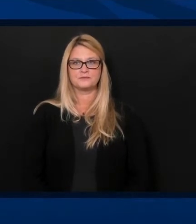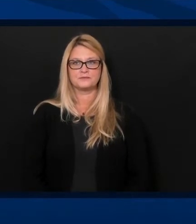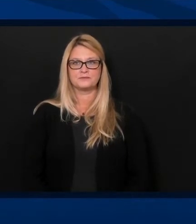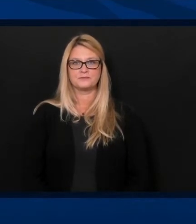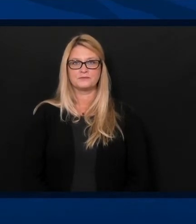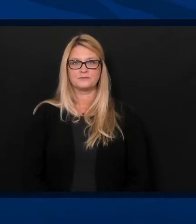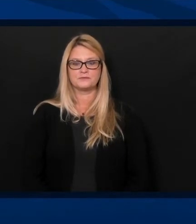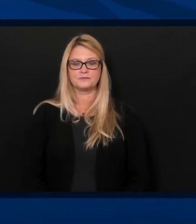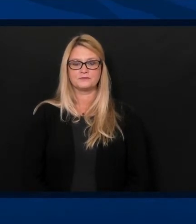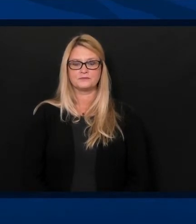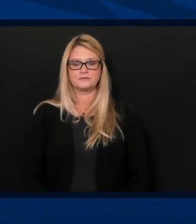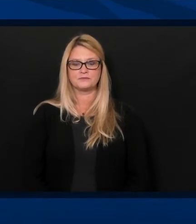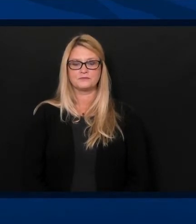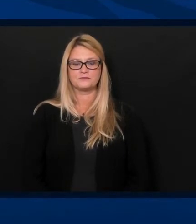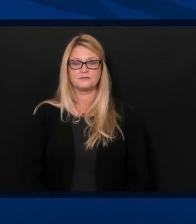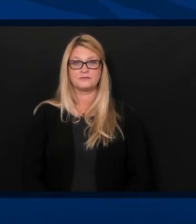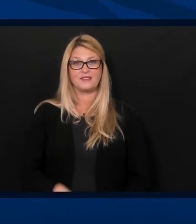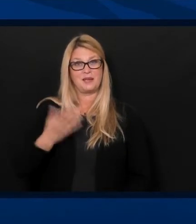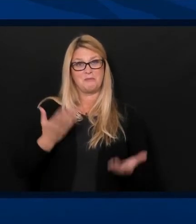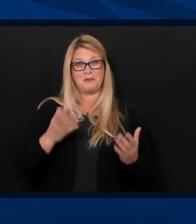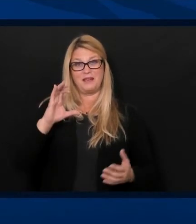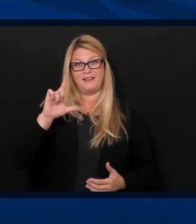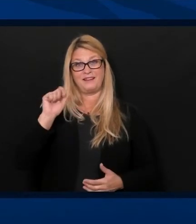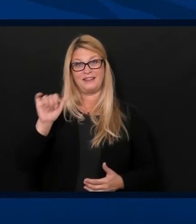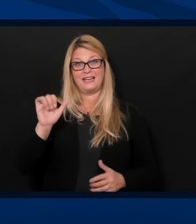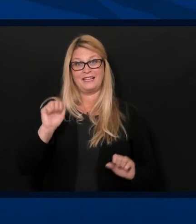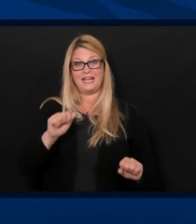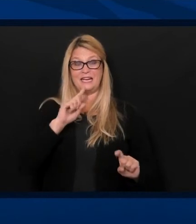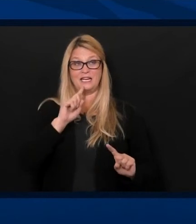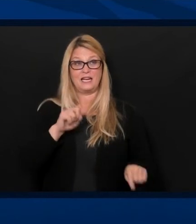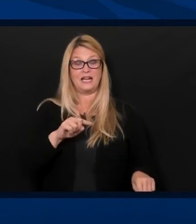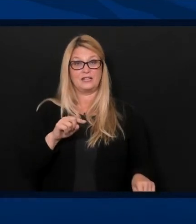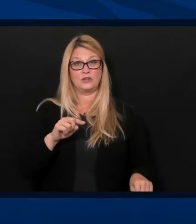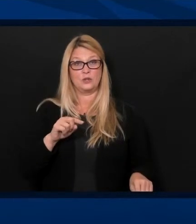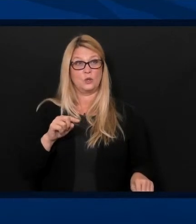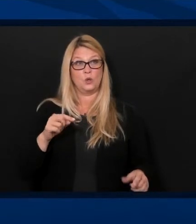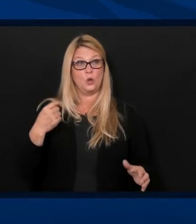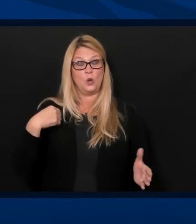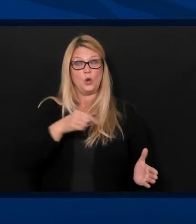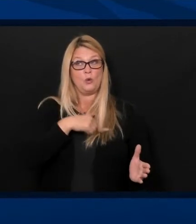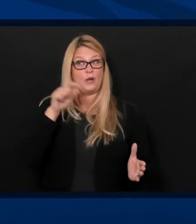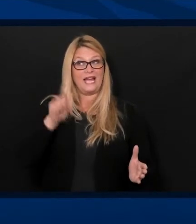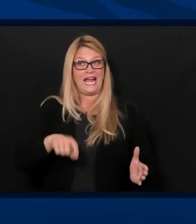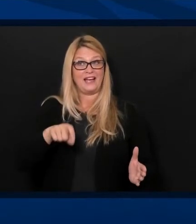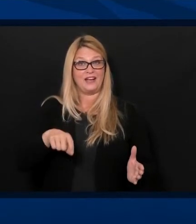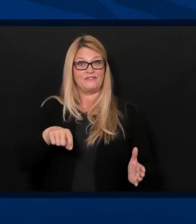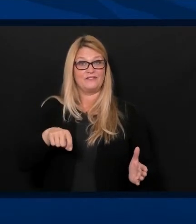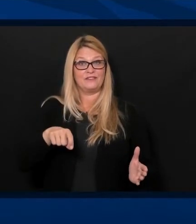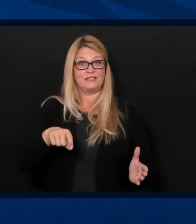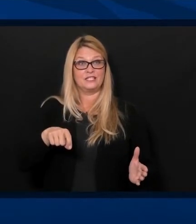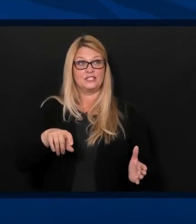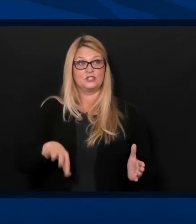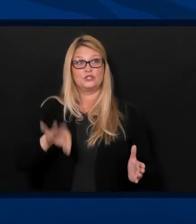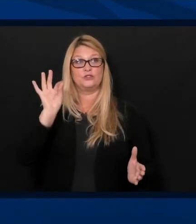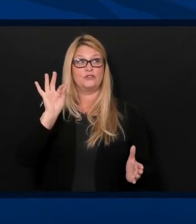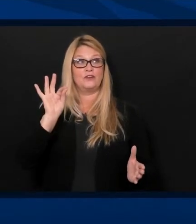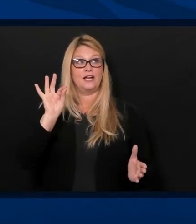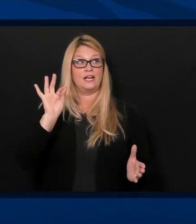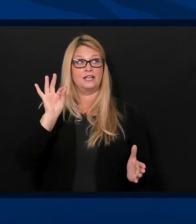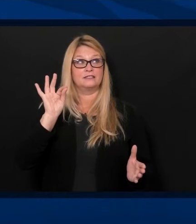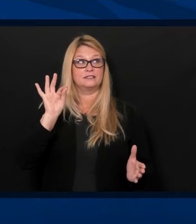Clay, maybe you take a stab at it. Government, we've got to find a way to keep,